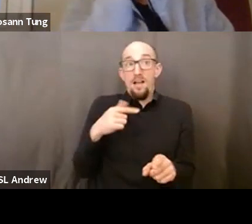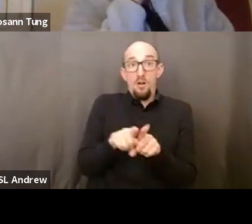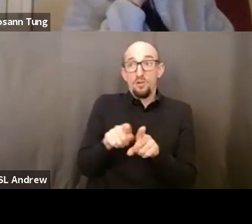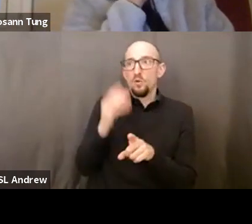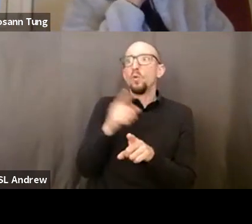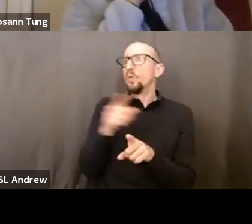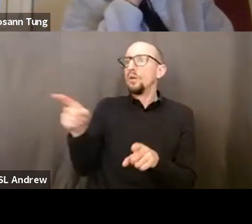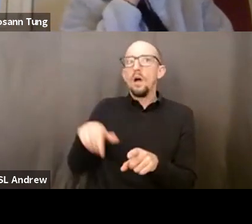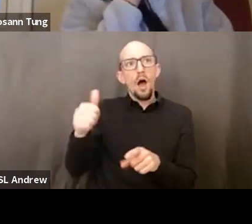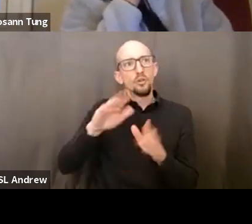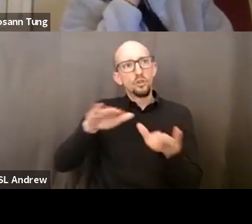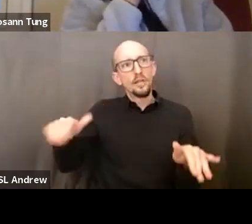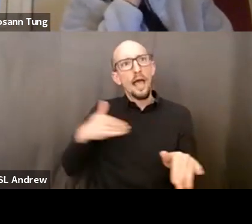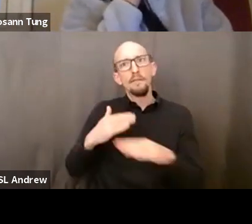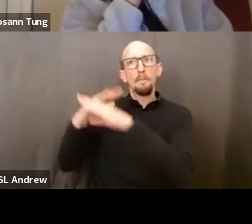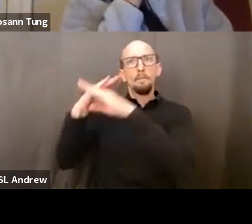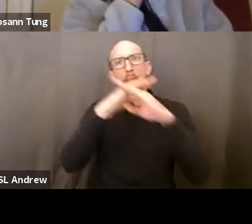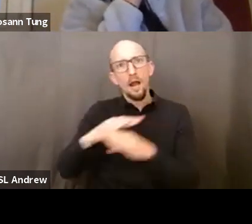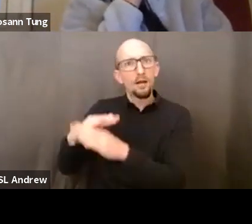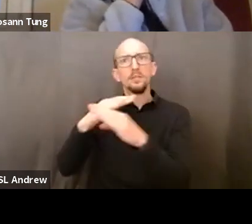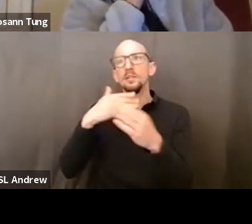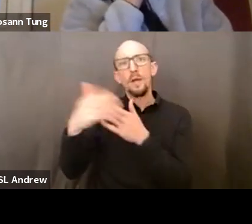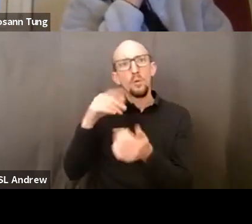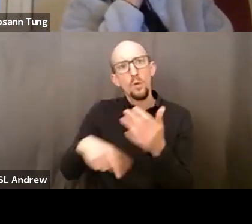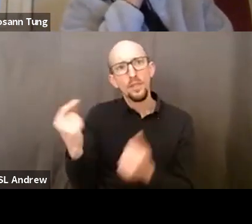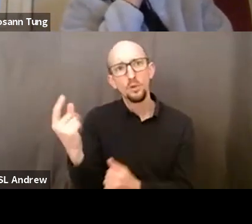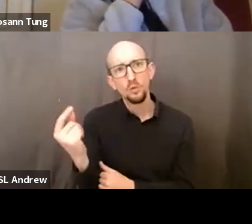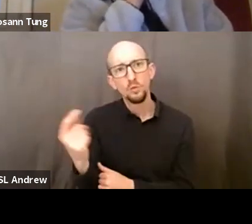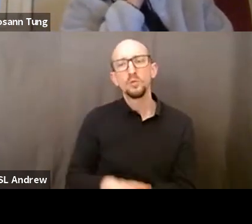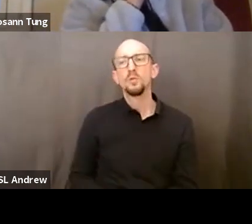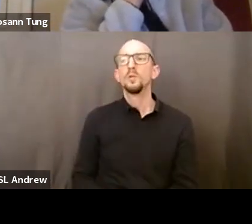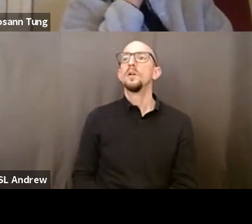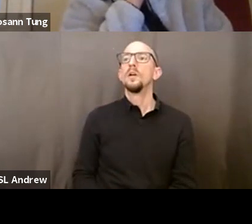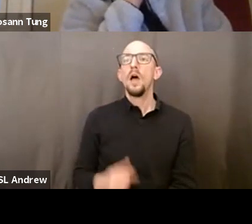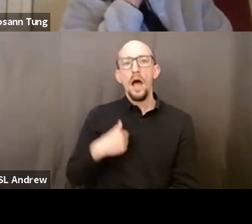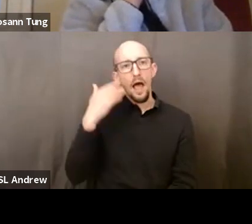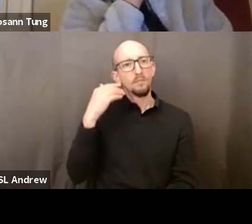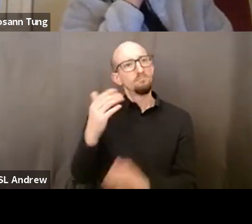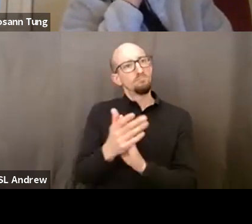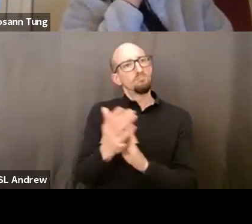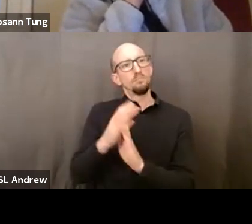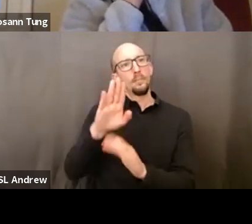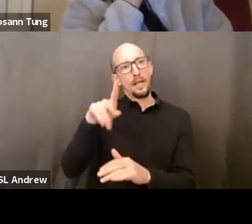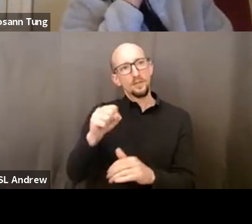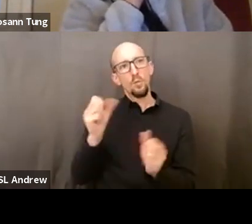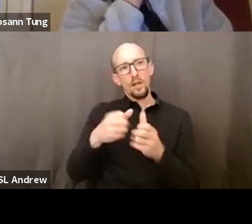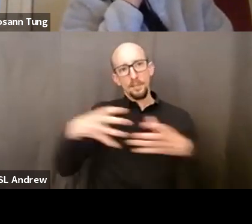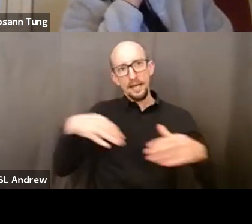turn. I know there's much work to do in BPS to expand access and opportunities for all students,